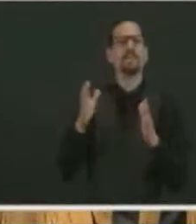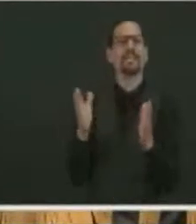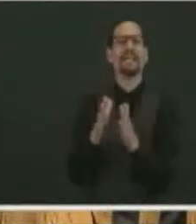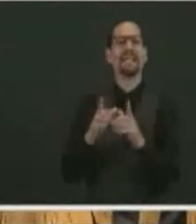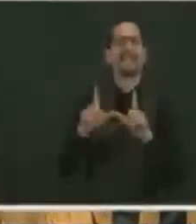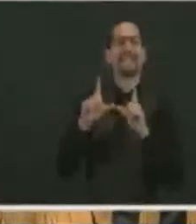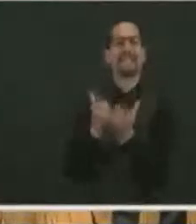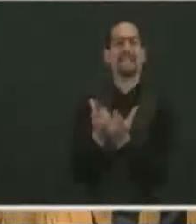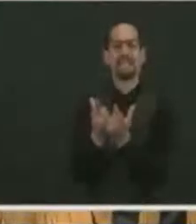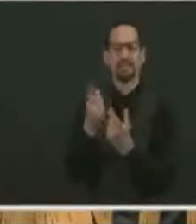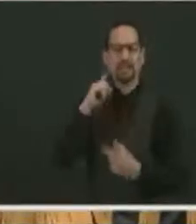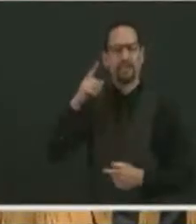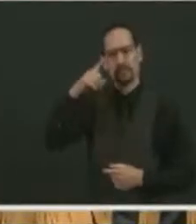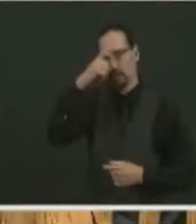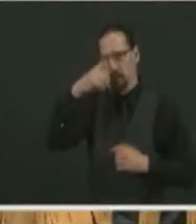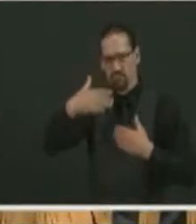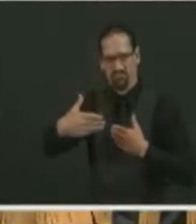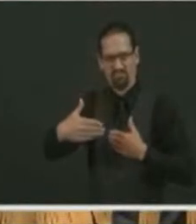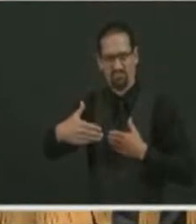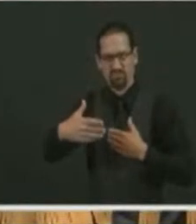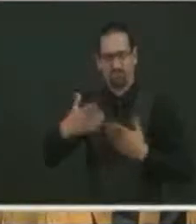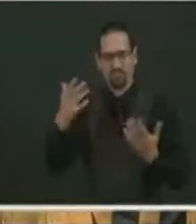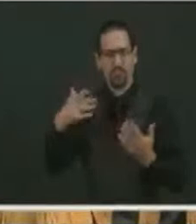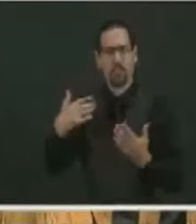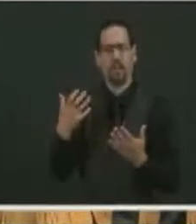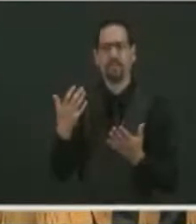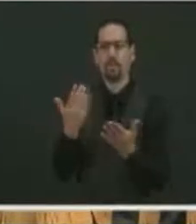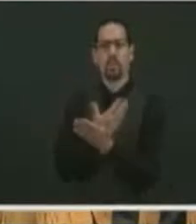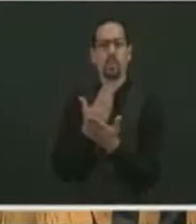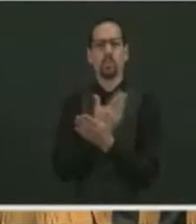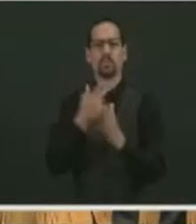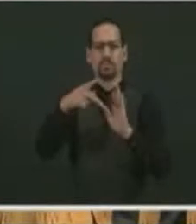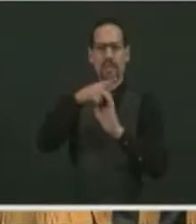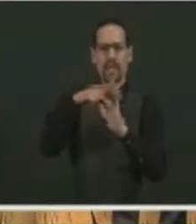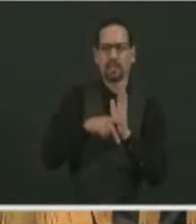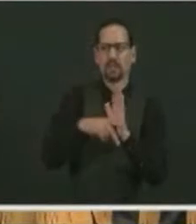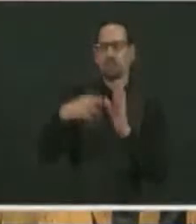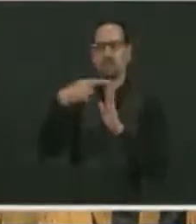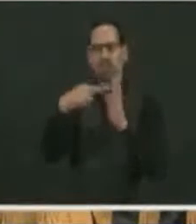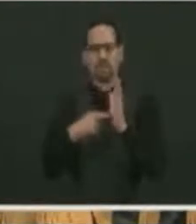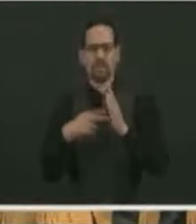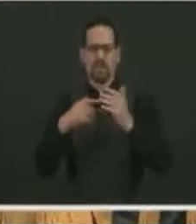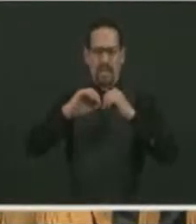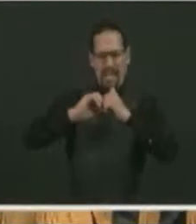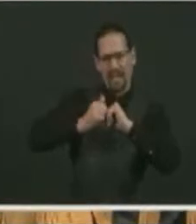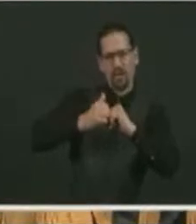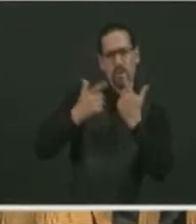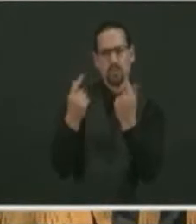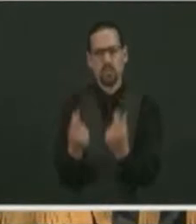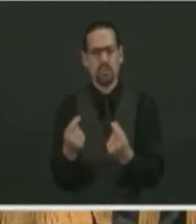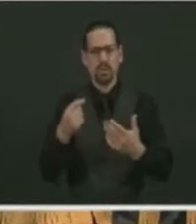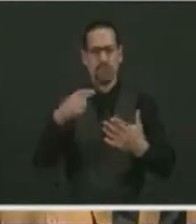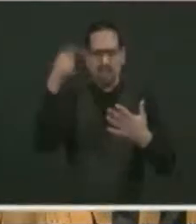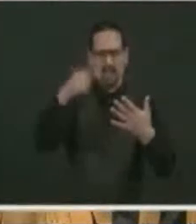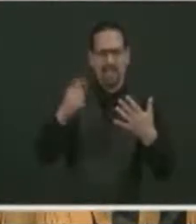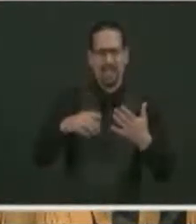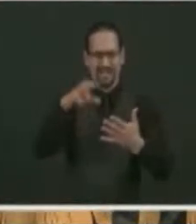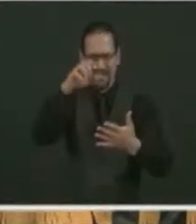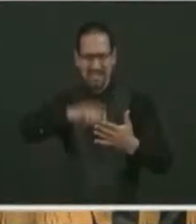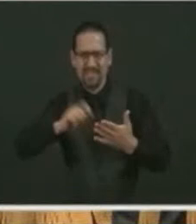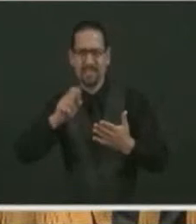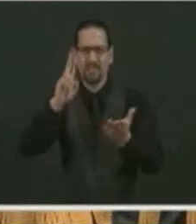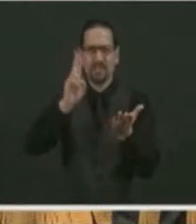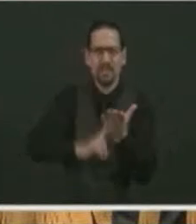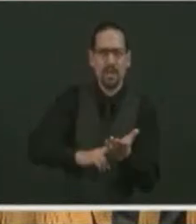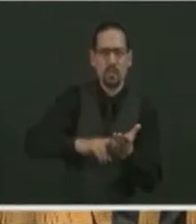with the screening protocols, release waivers, health monitoring and reporting. They got charts and